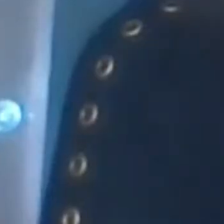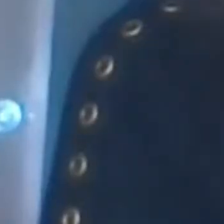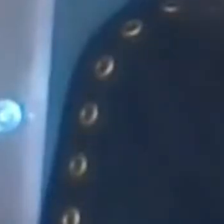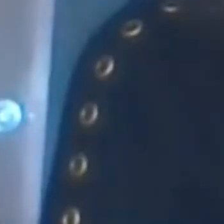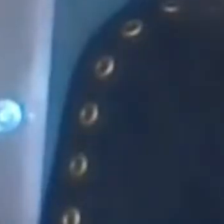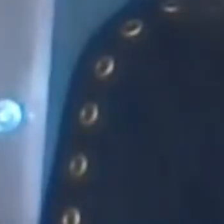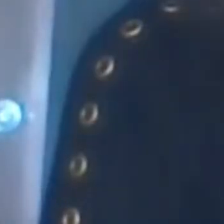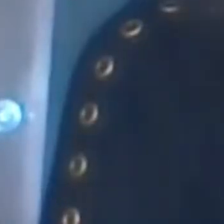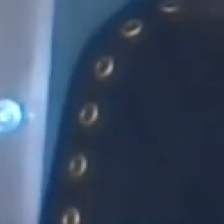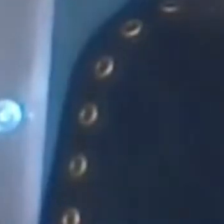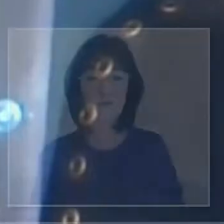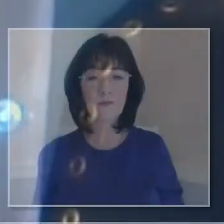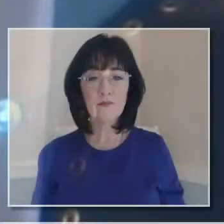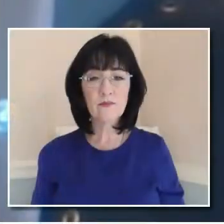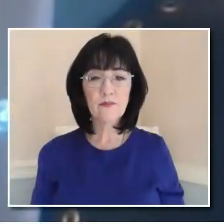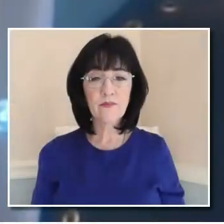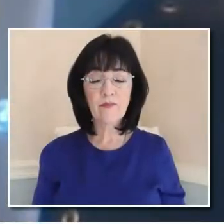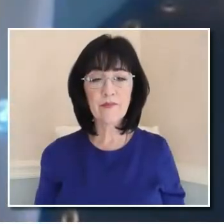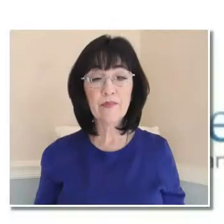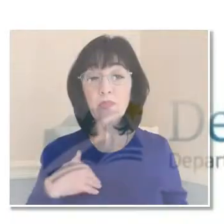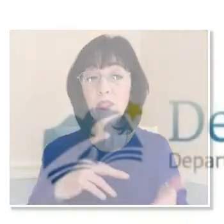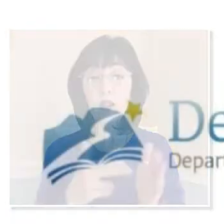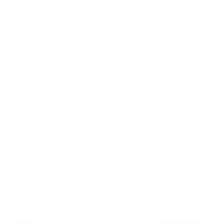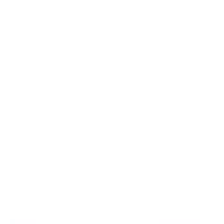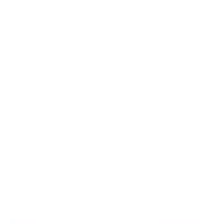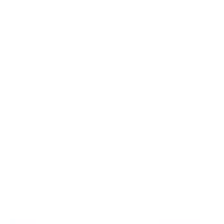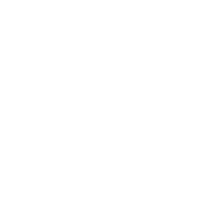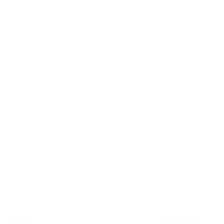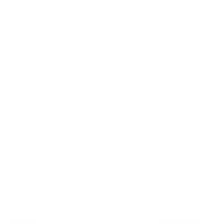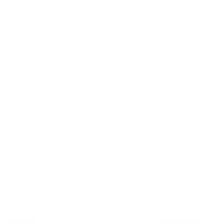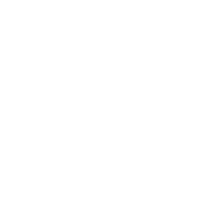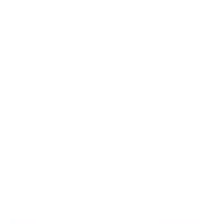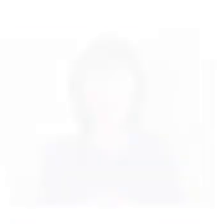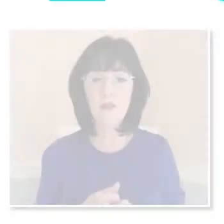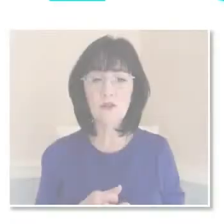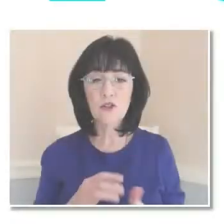Mean by accelerated learning is